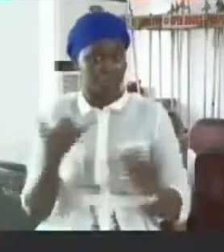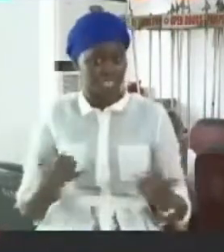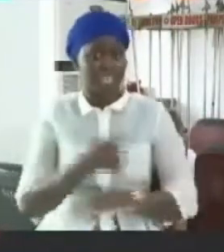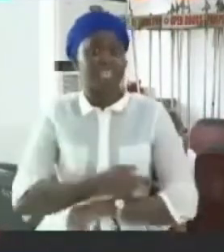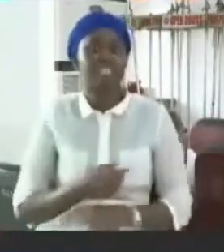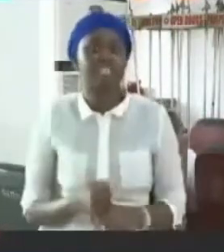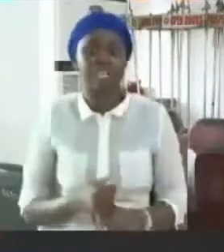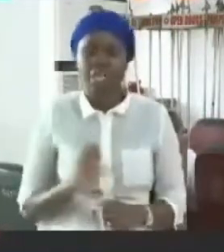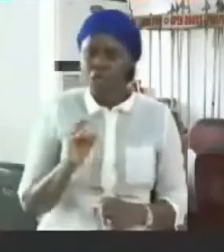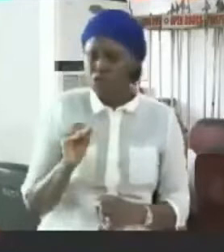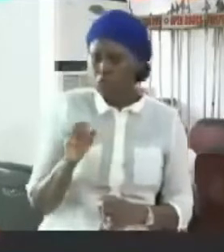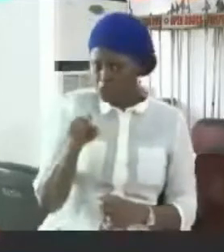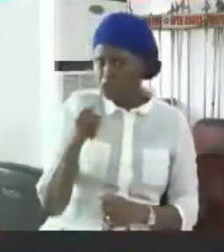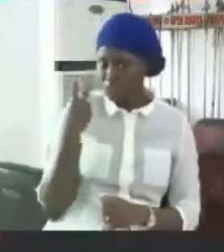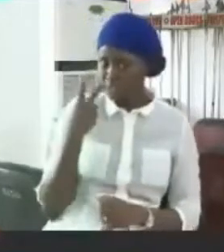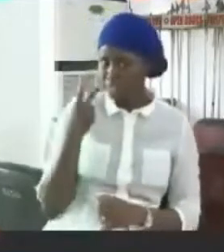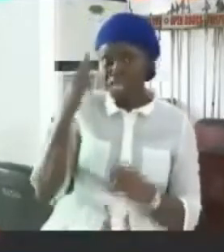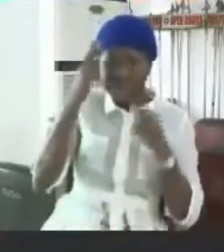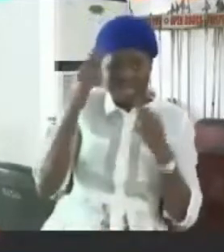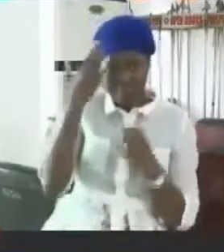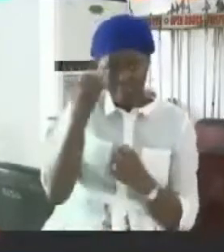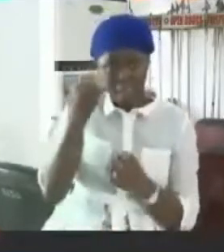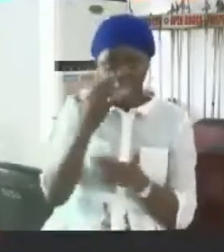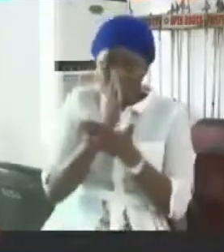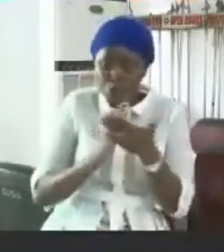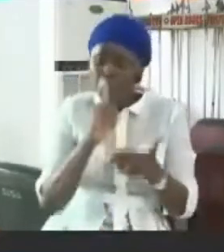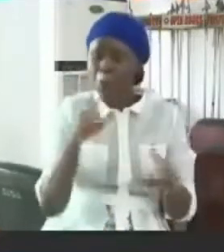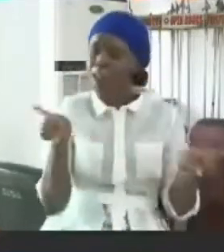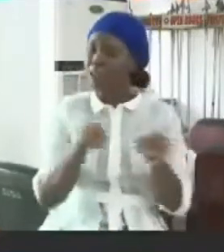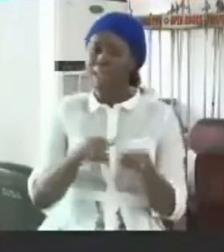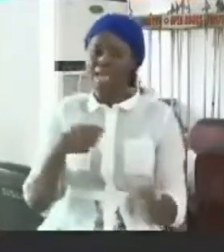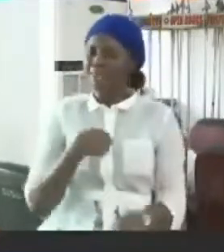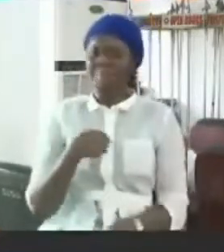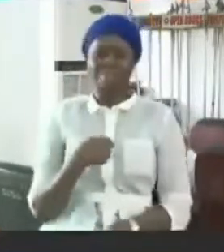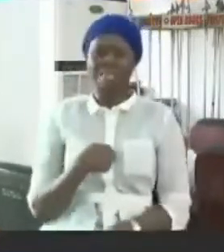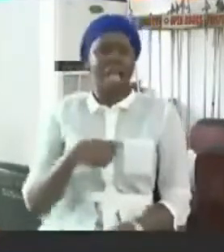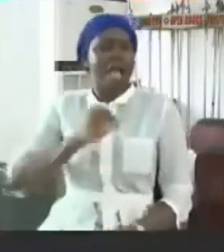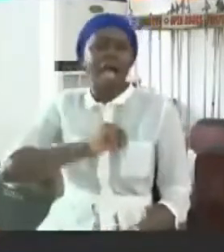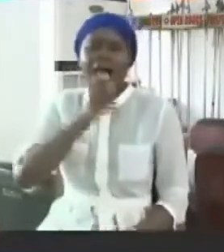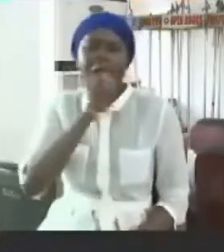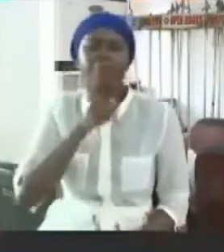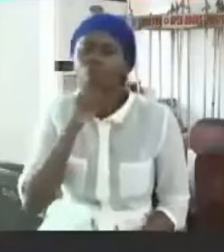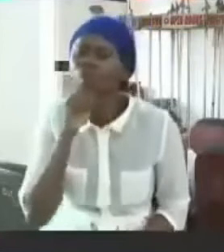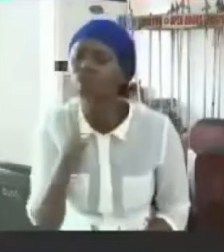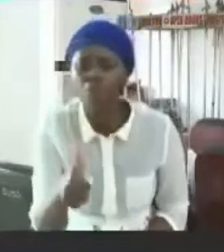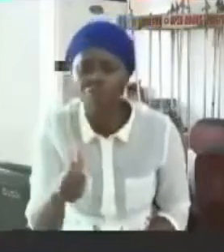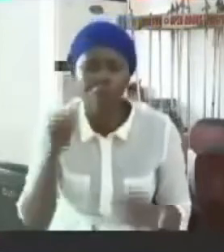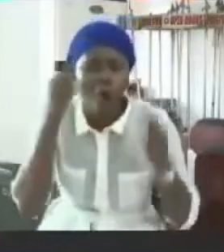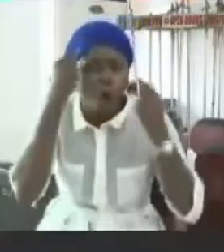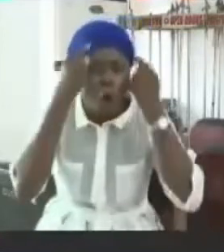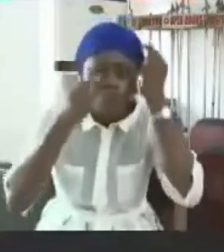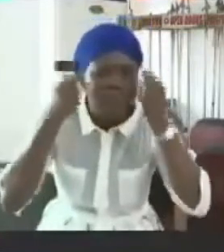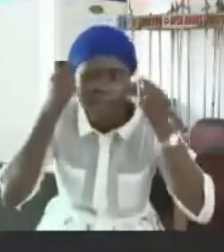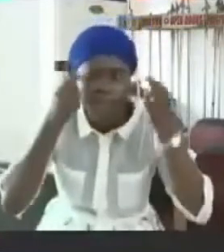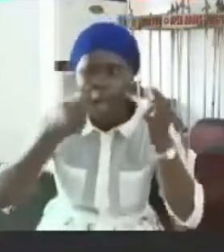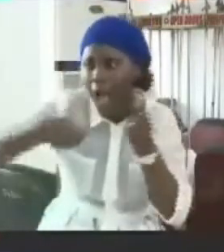So you can see the reason why somebody like me, I am more concerned